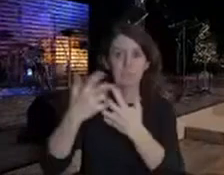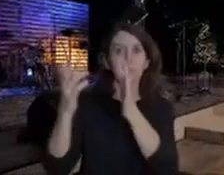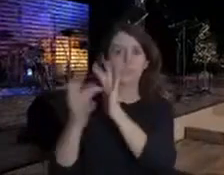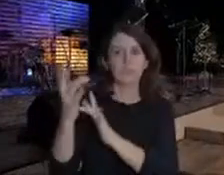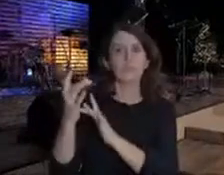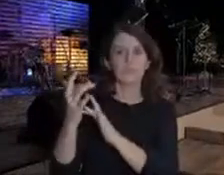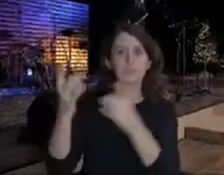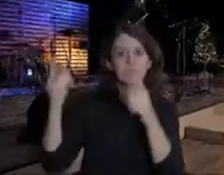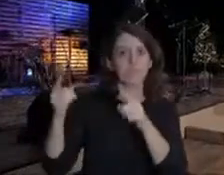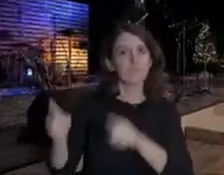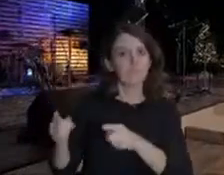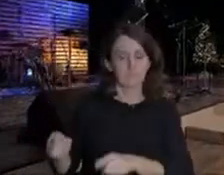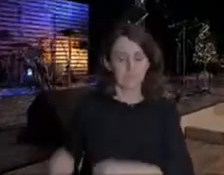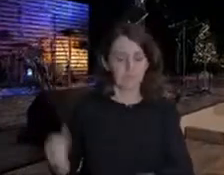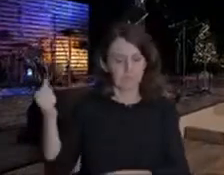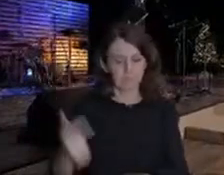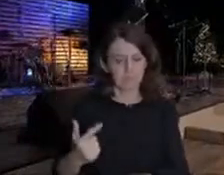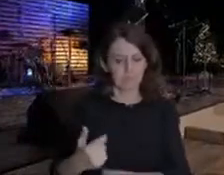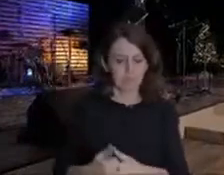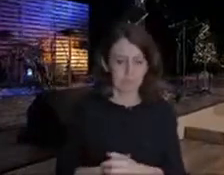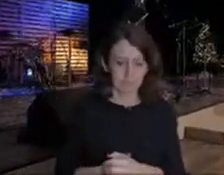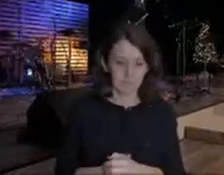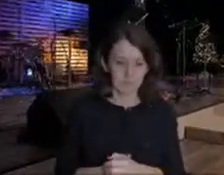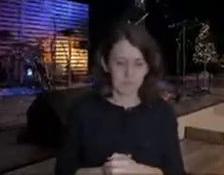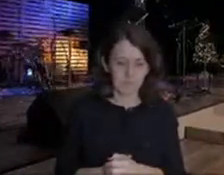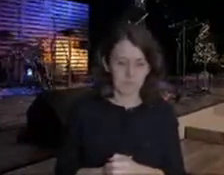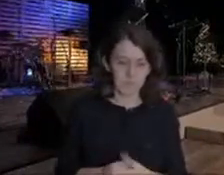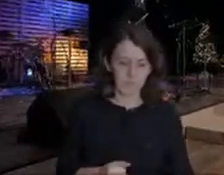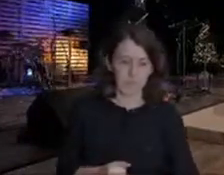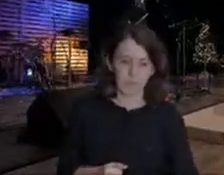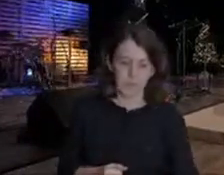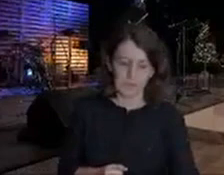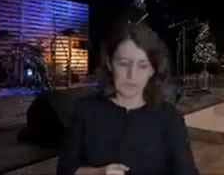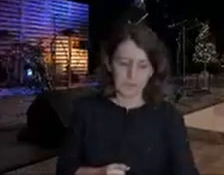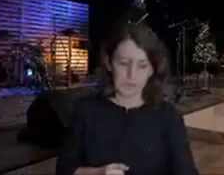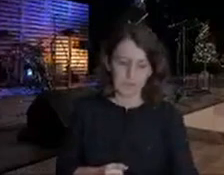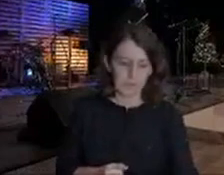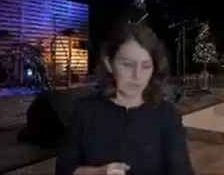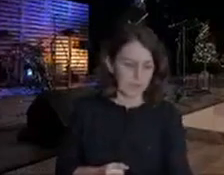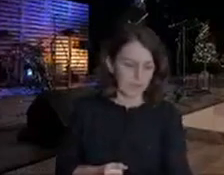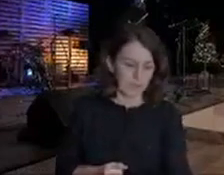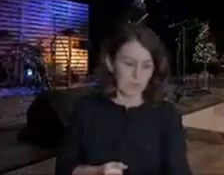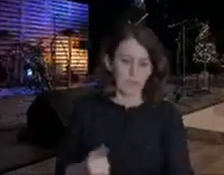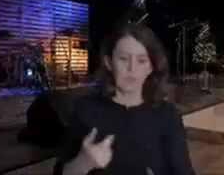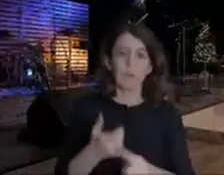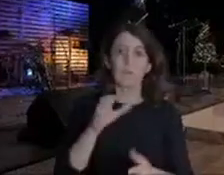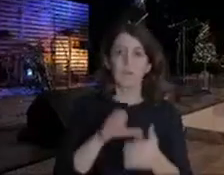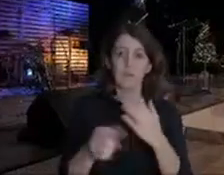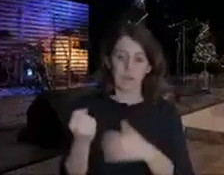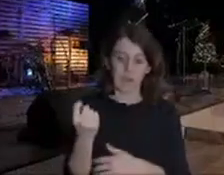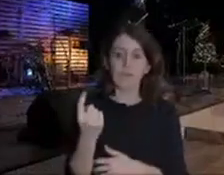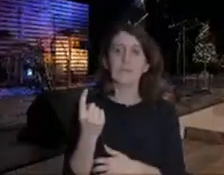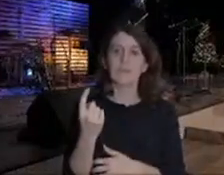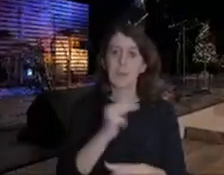in Jesus. We see that. So here's another characteristic of the Messiah from Isaiah chapter 11. We see that